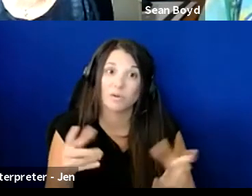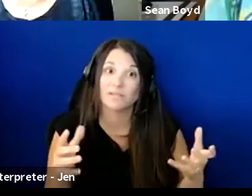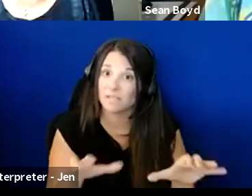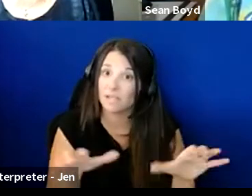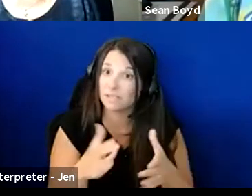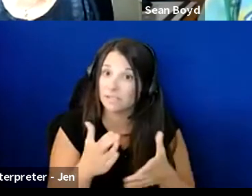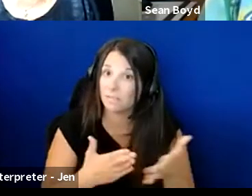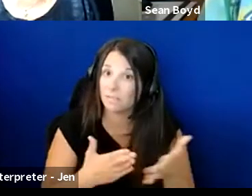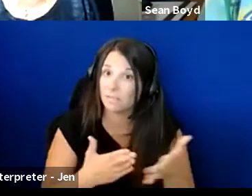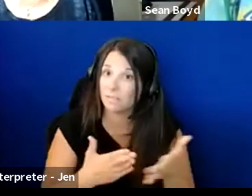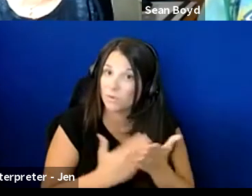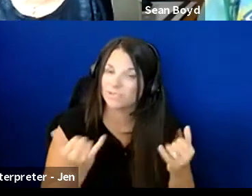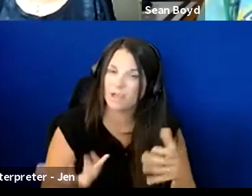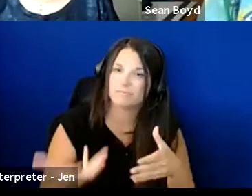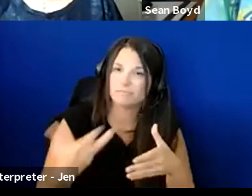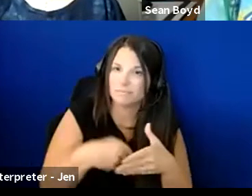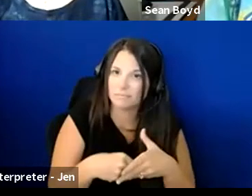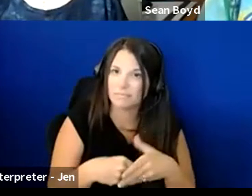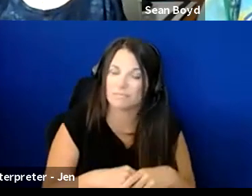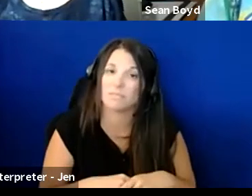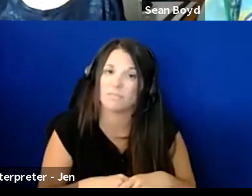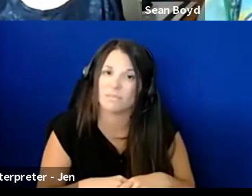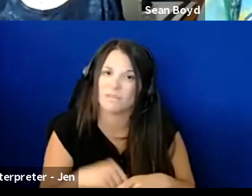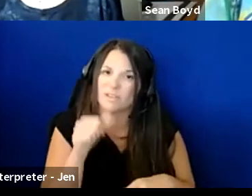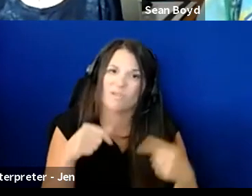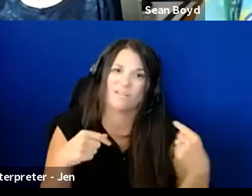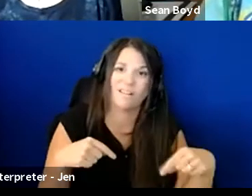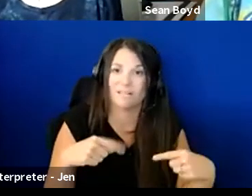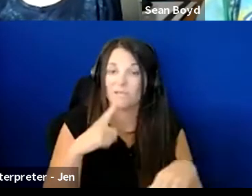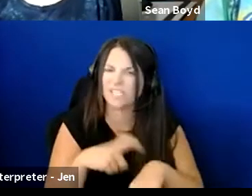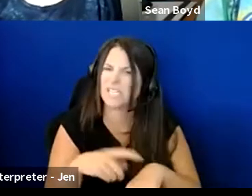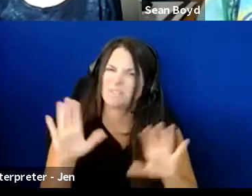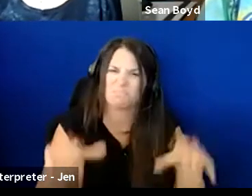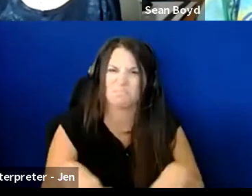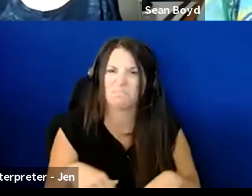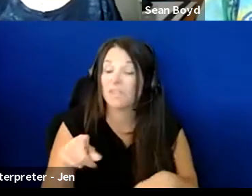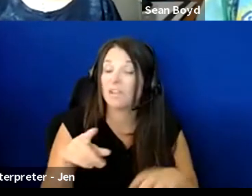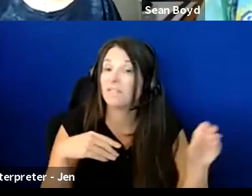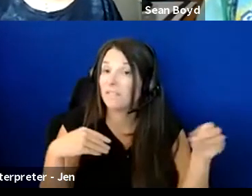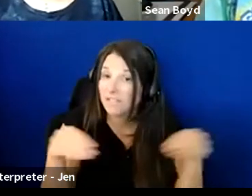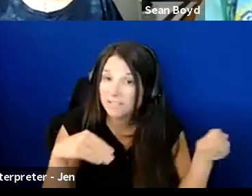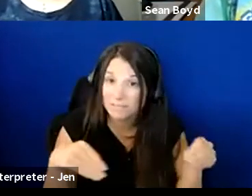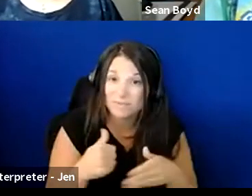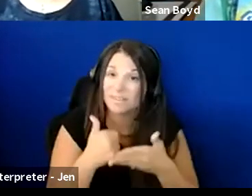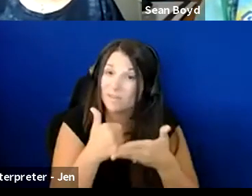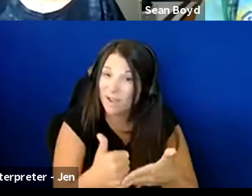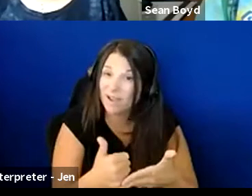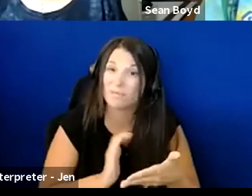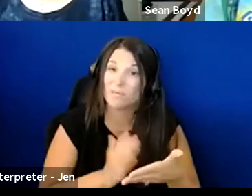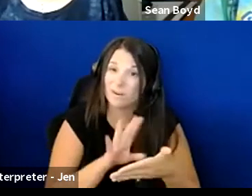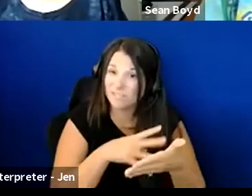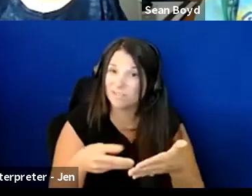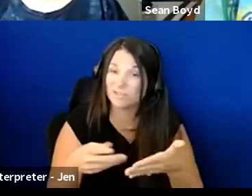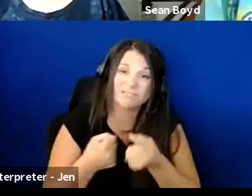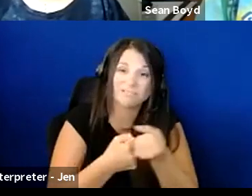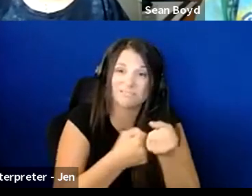that. Don't be afraid of the time. You could do, like they say, they're pretty flexible to help with us in our own schedule. We learn a lot, we